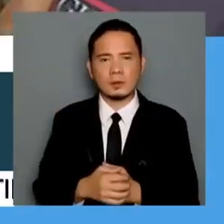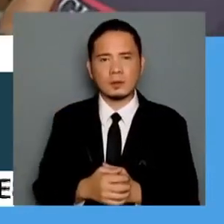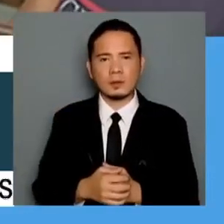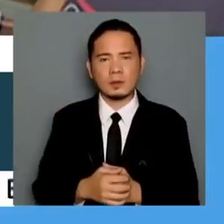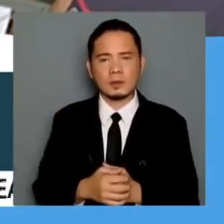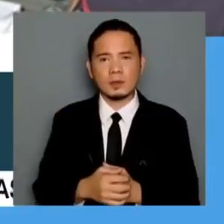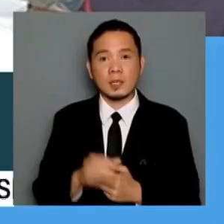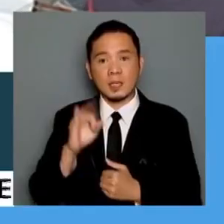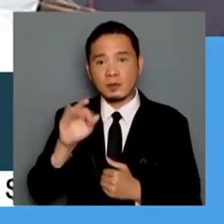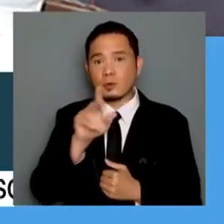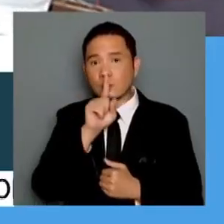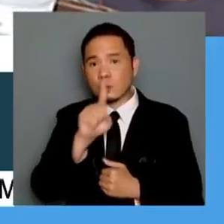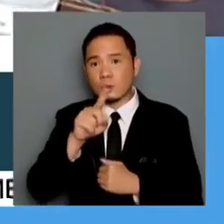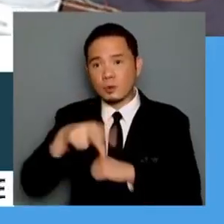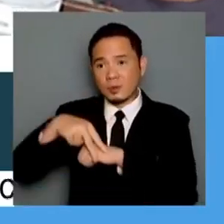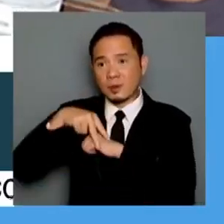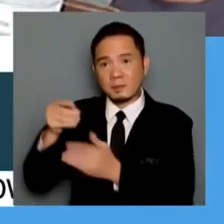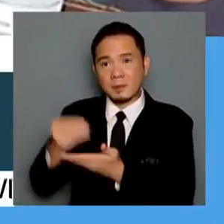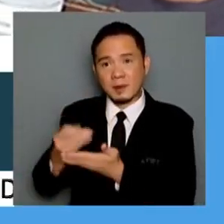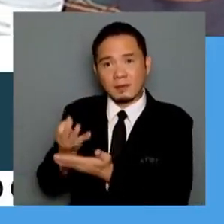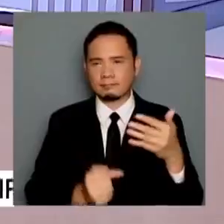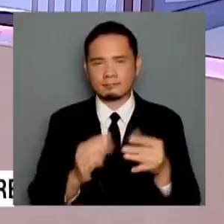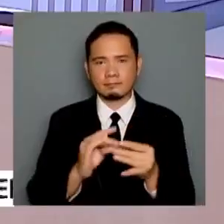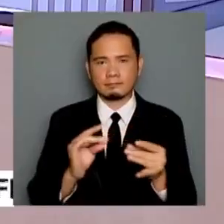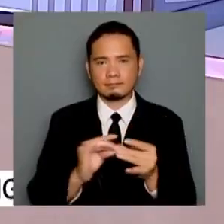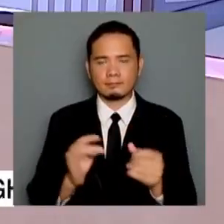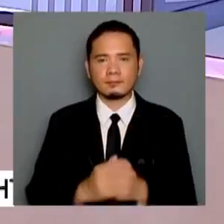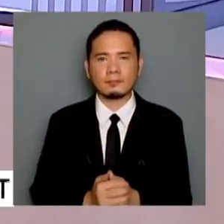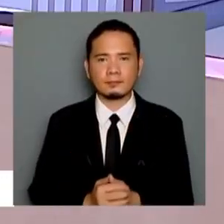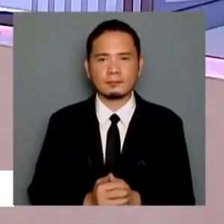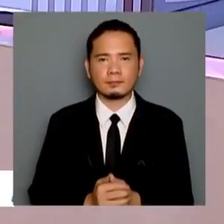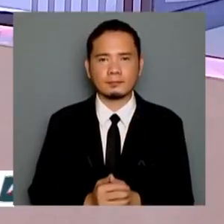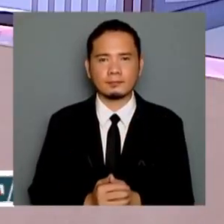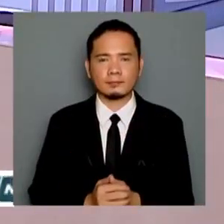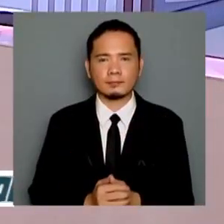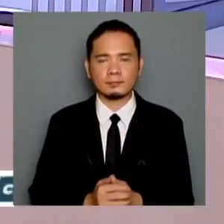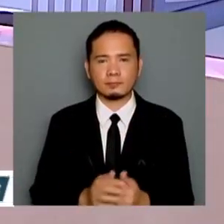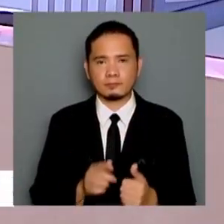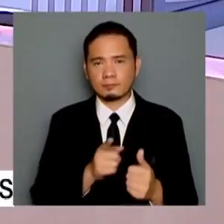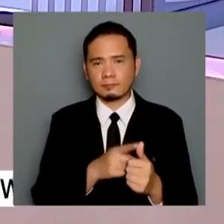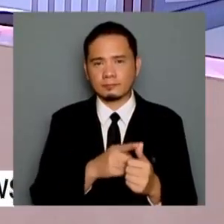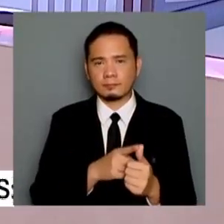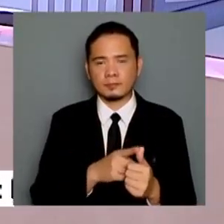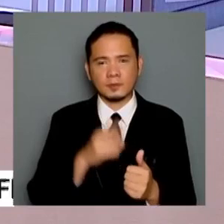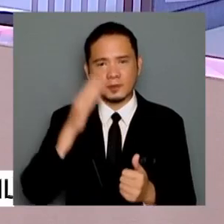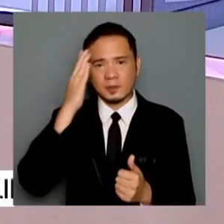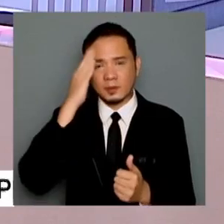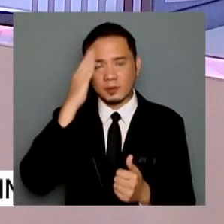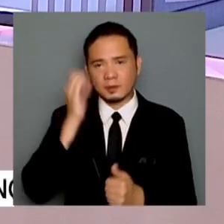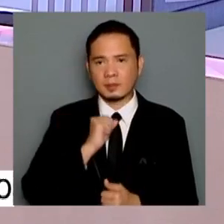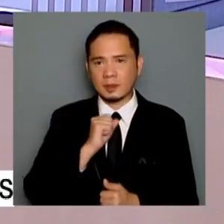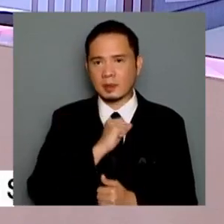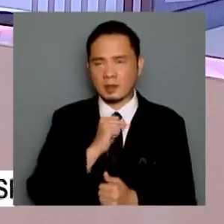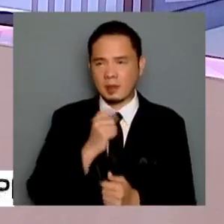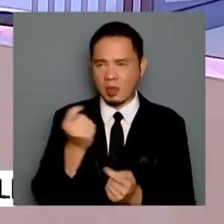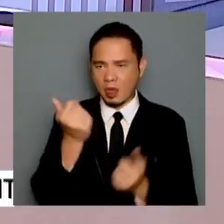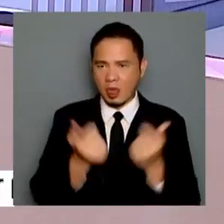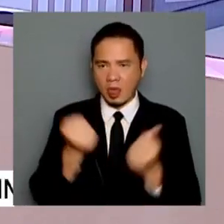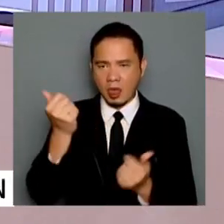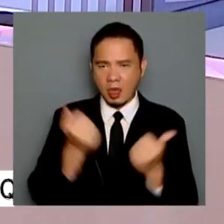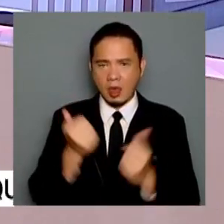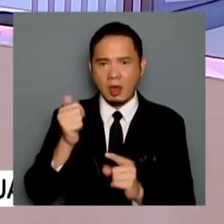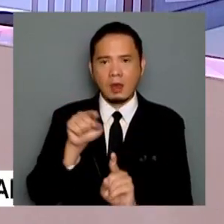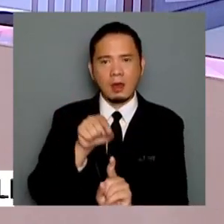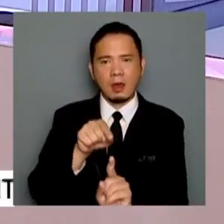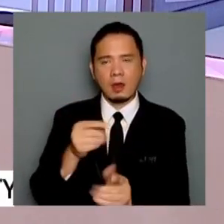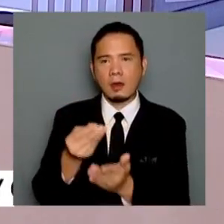yung pera ng mga manggagawa. After being slashed in the Senate, the highly criticized confidential fund of the Philippine